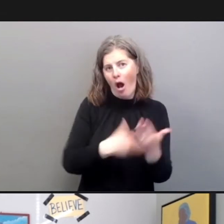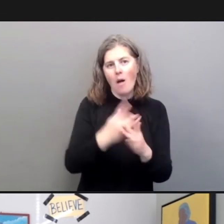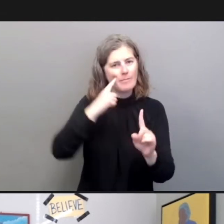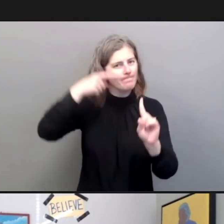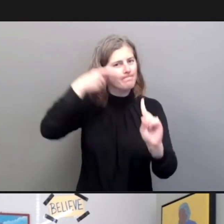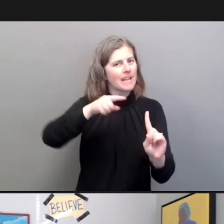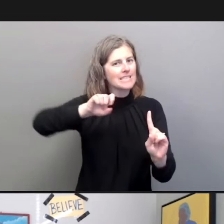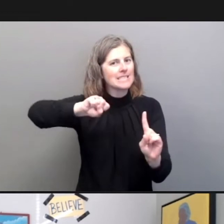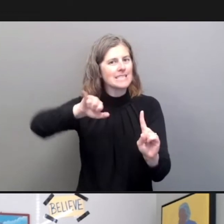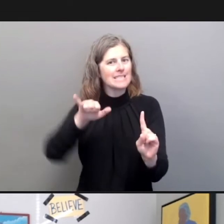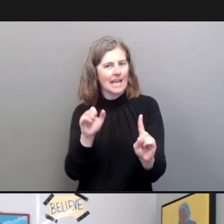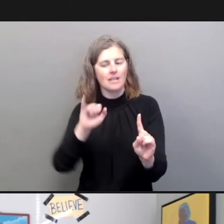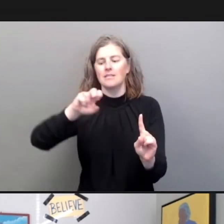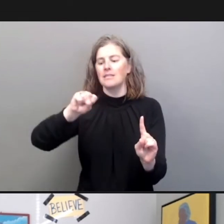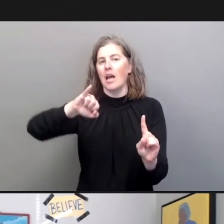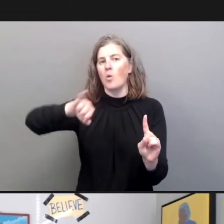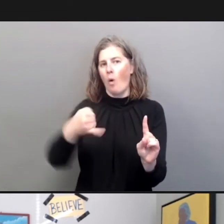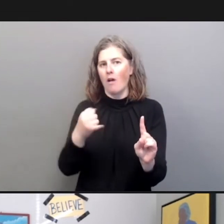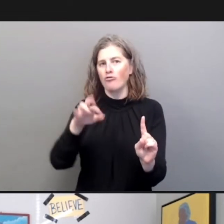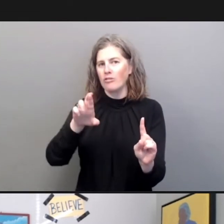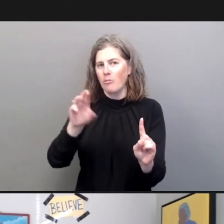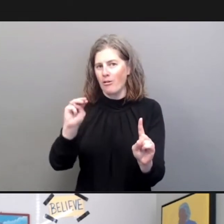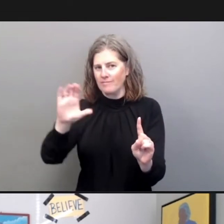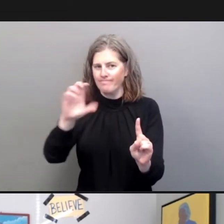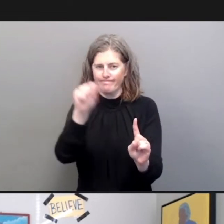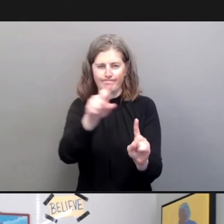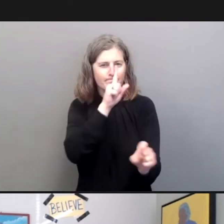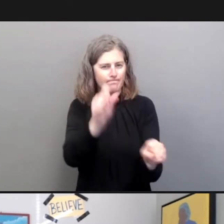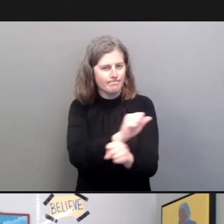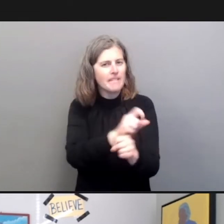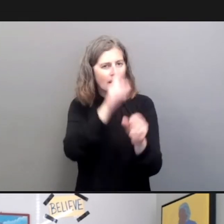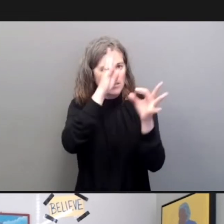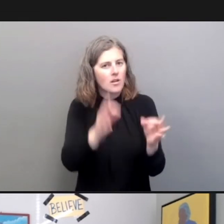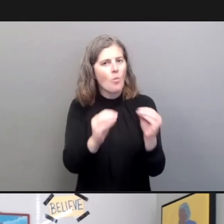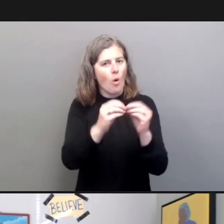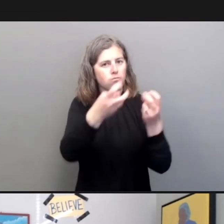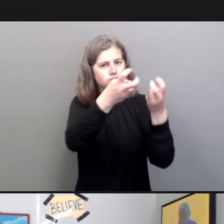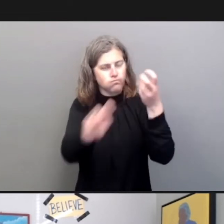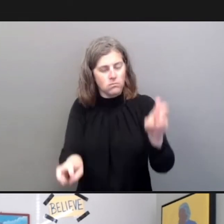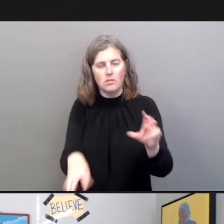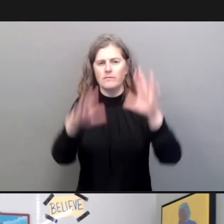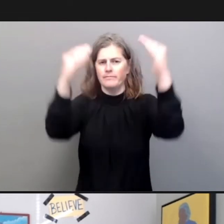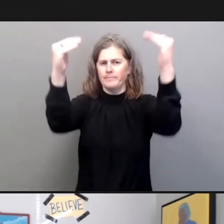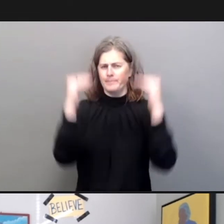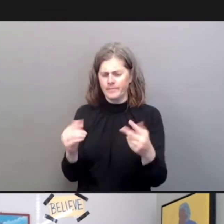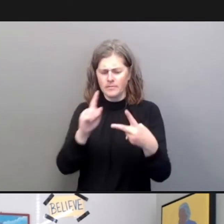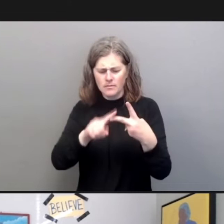Juan Regional Medical Center in particular. As far as demographics